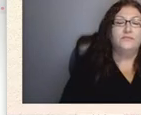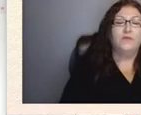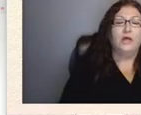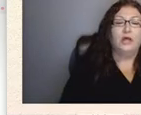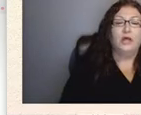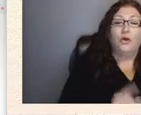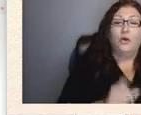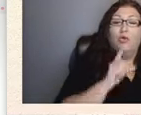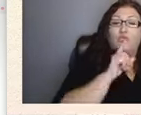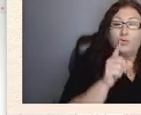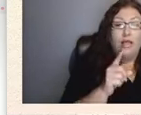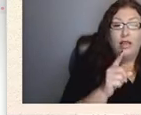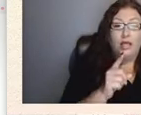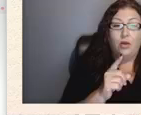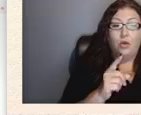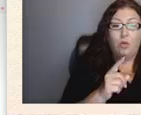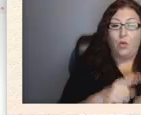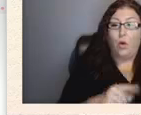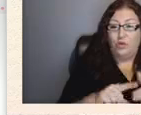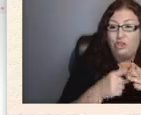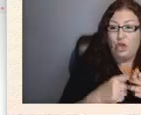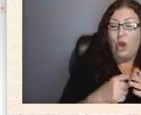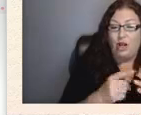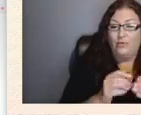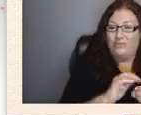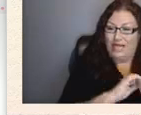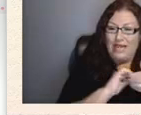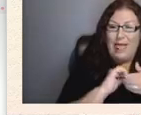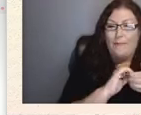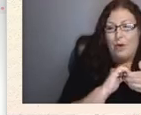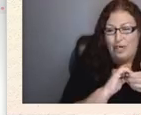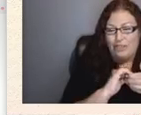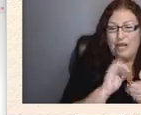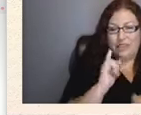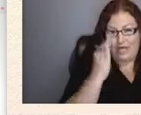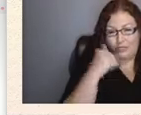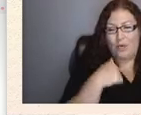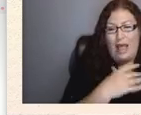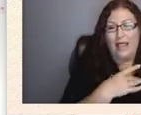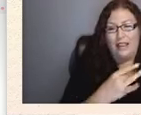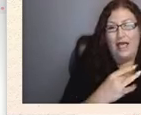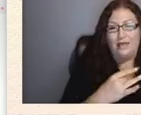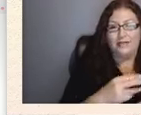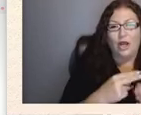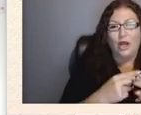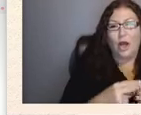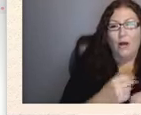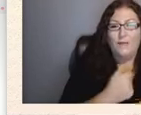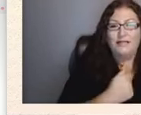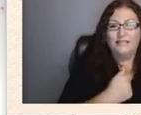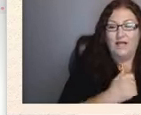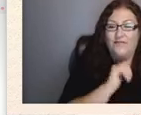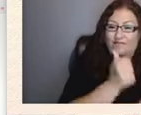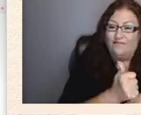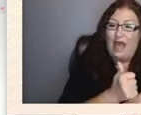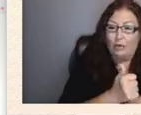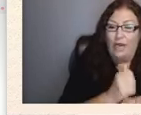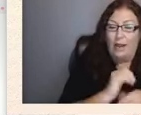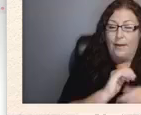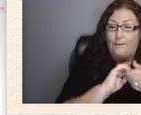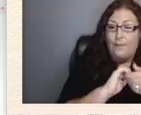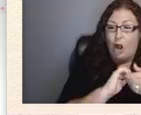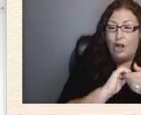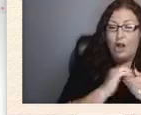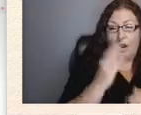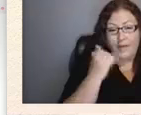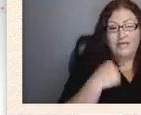we started was a collaboration, and it's why I like to refer to myself as a family partner, because I